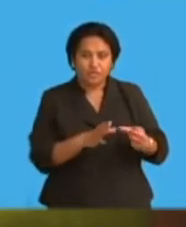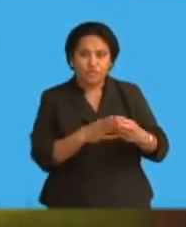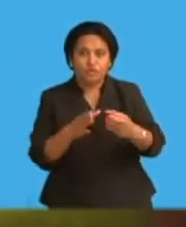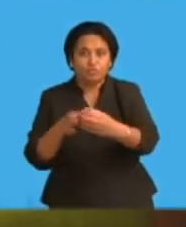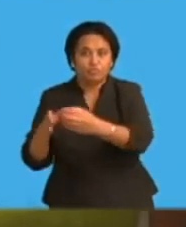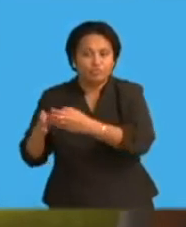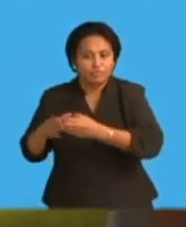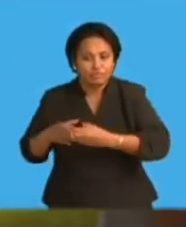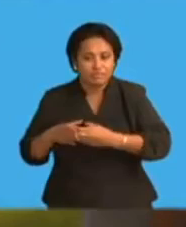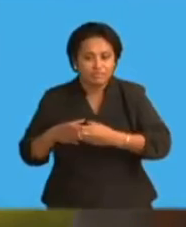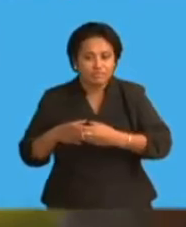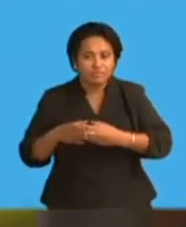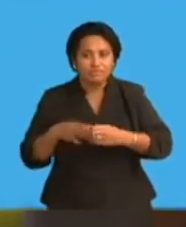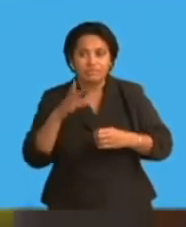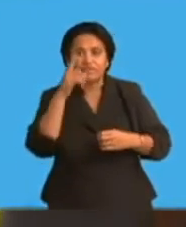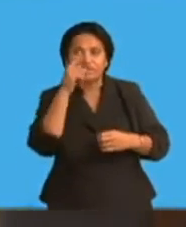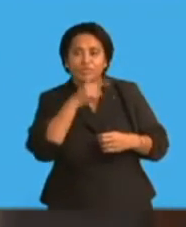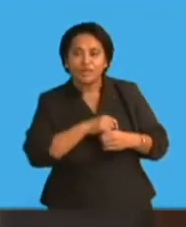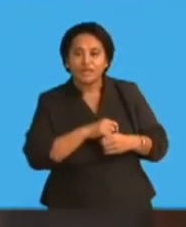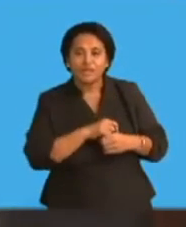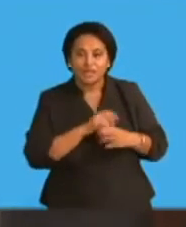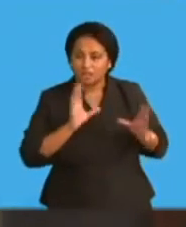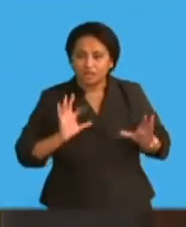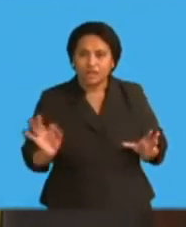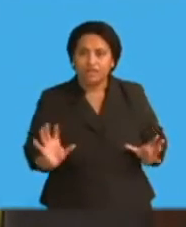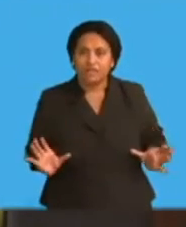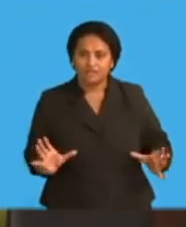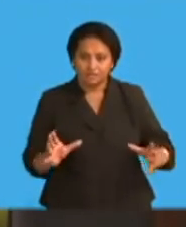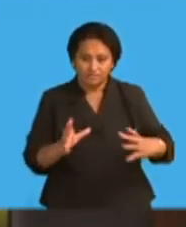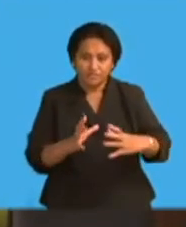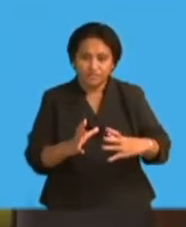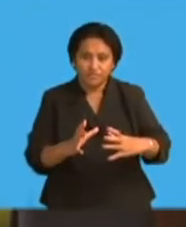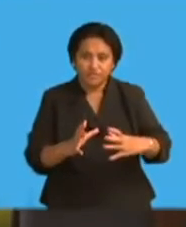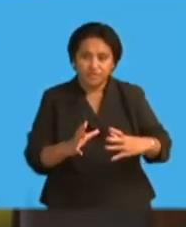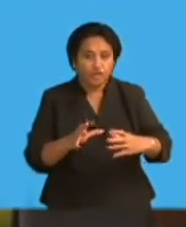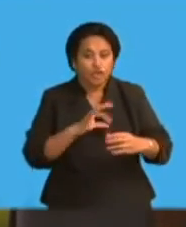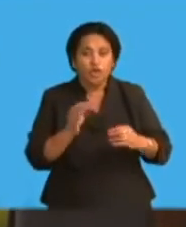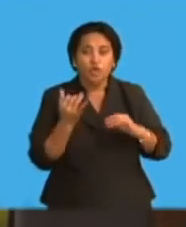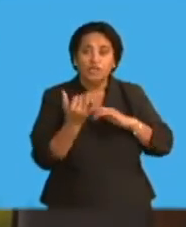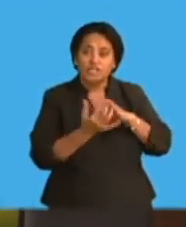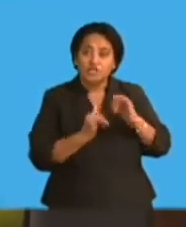not just to the socio-economic fabric, but the social fabric, but also the economic fabric.